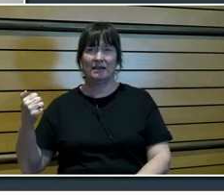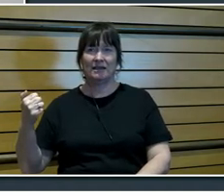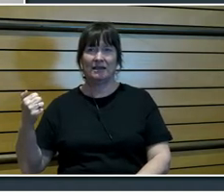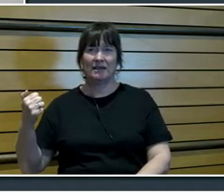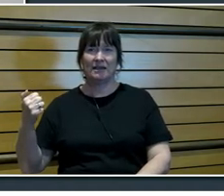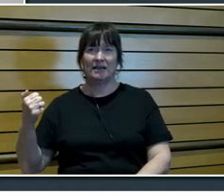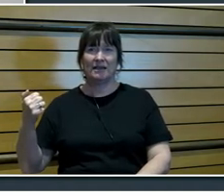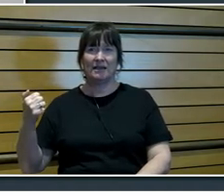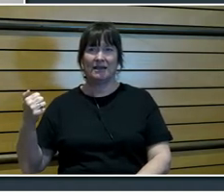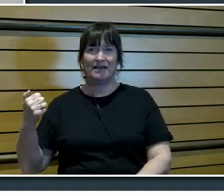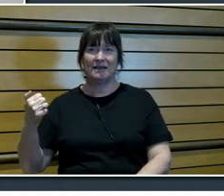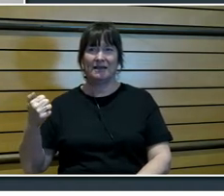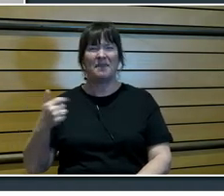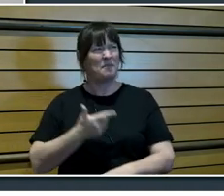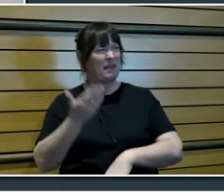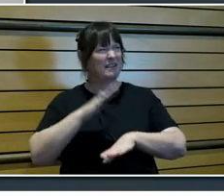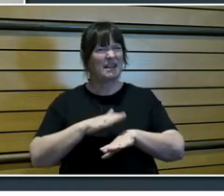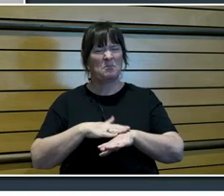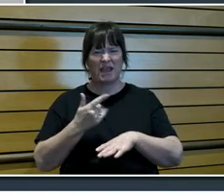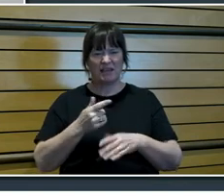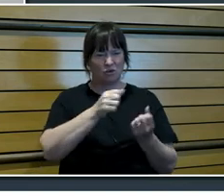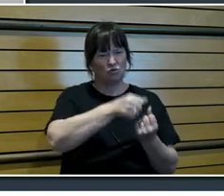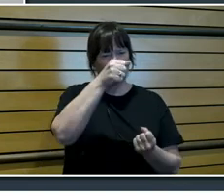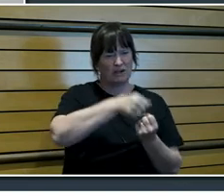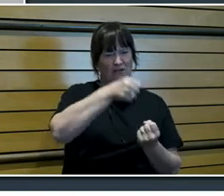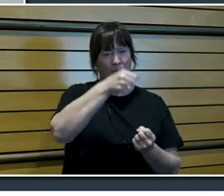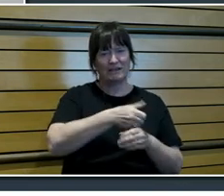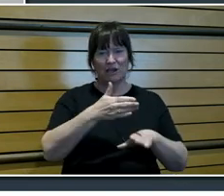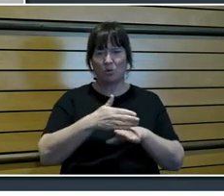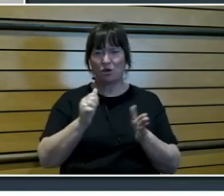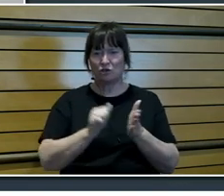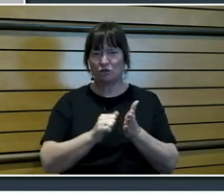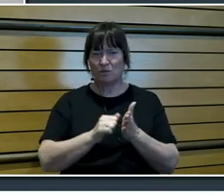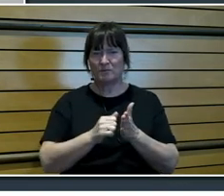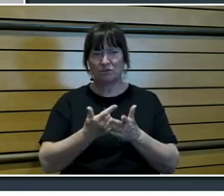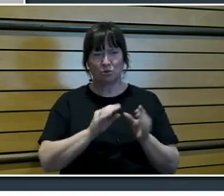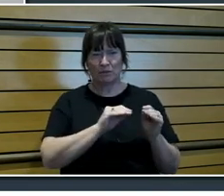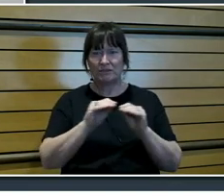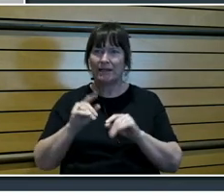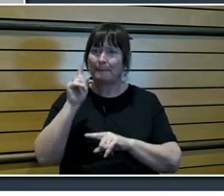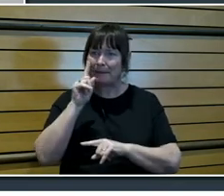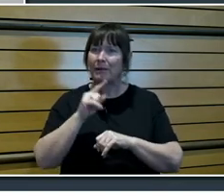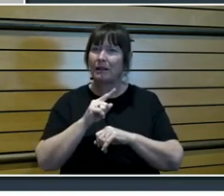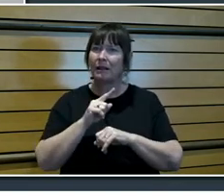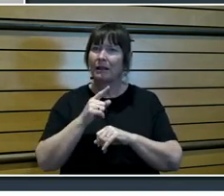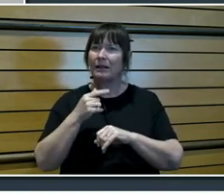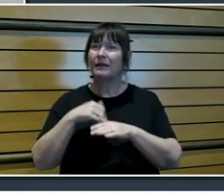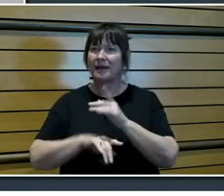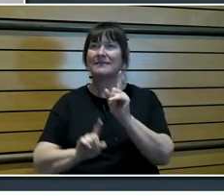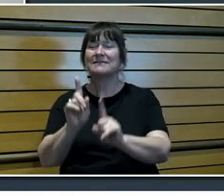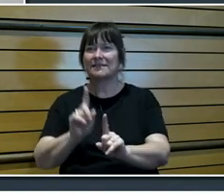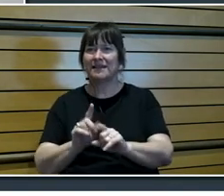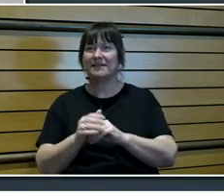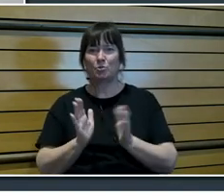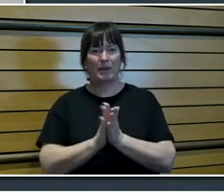running Treaty of Waitangi workshops so we can educate the masses in the city. You'll